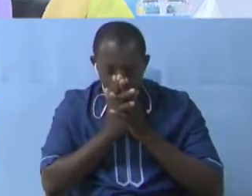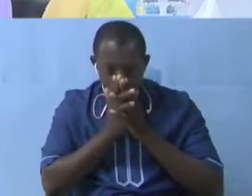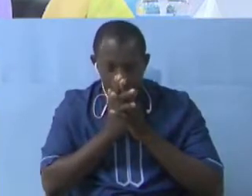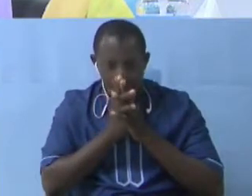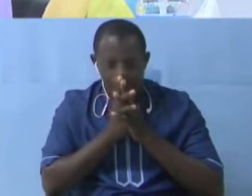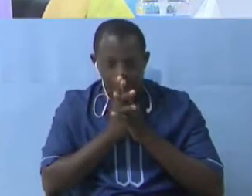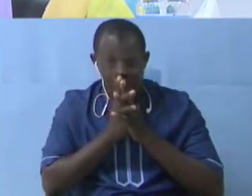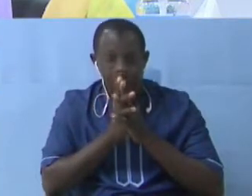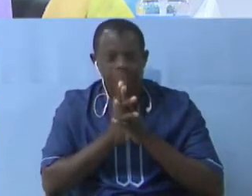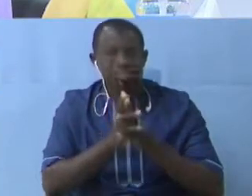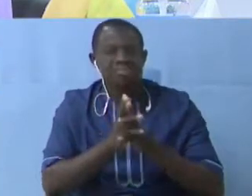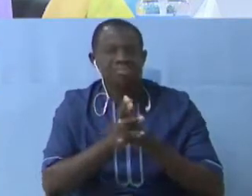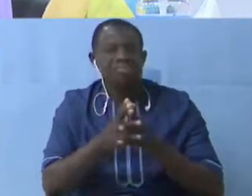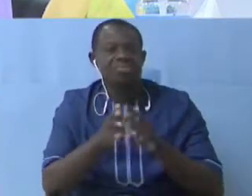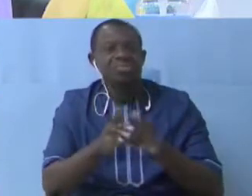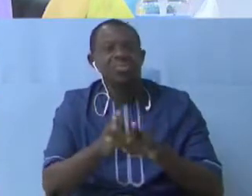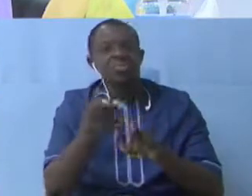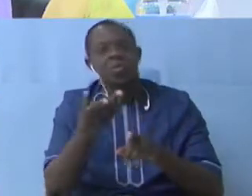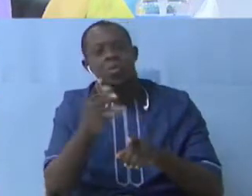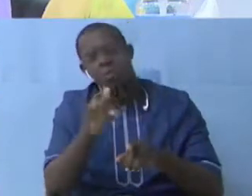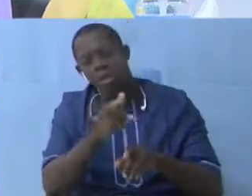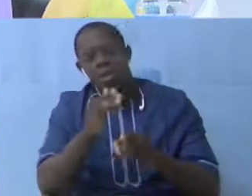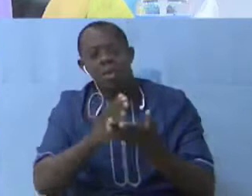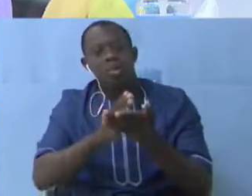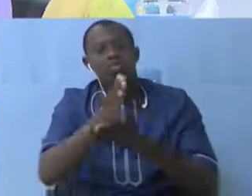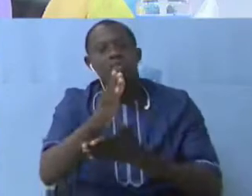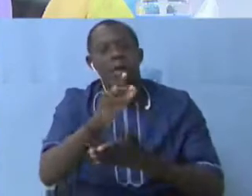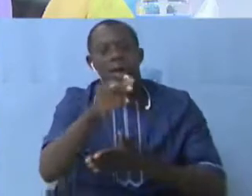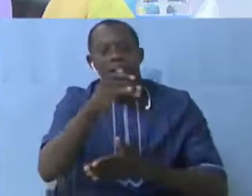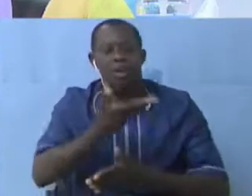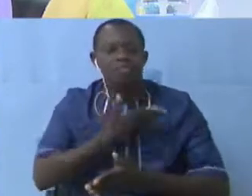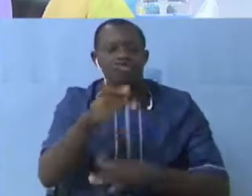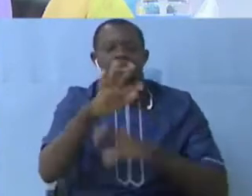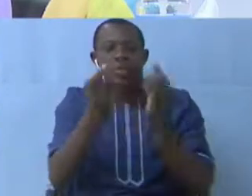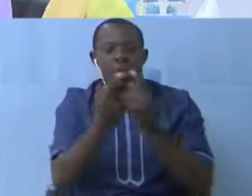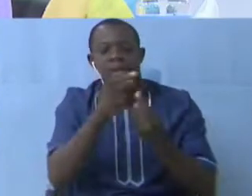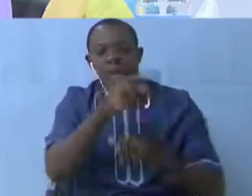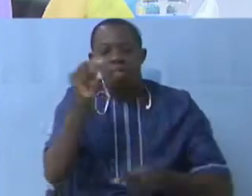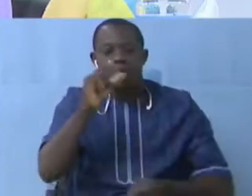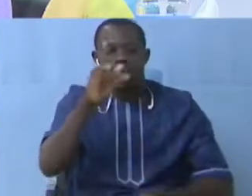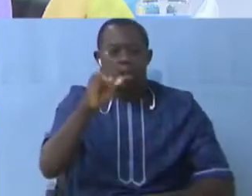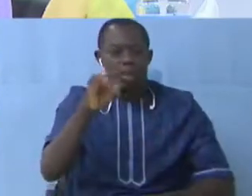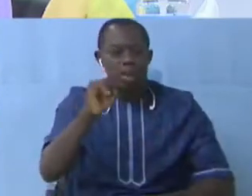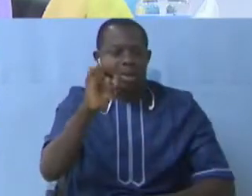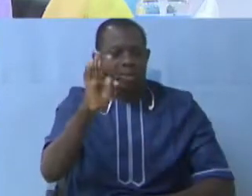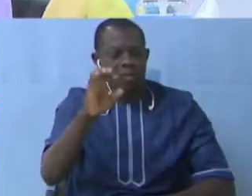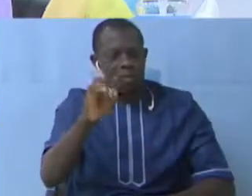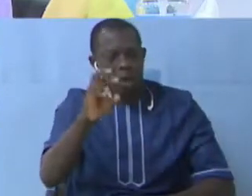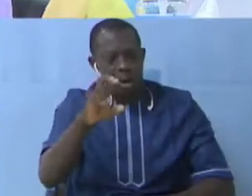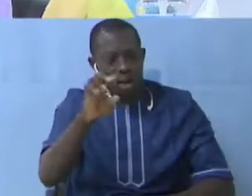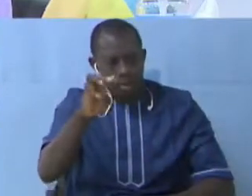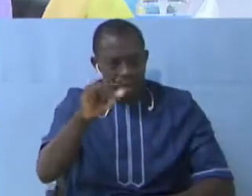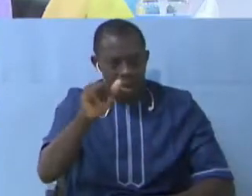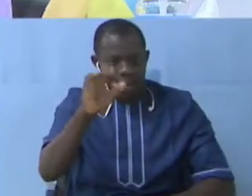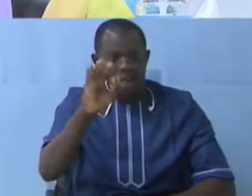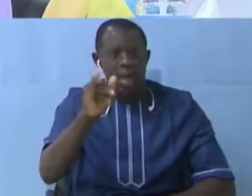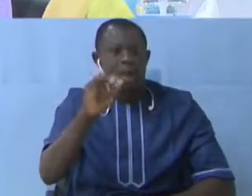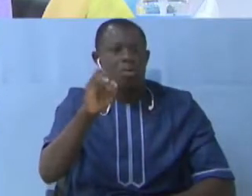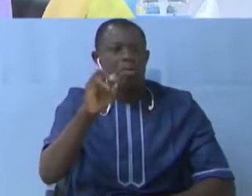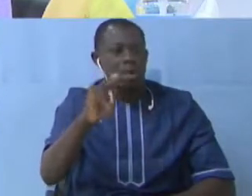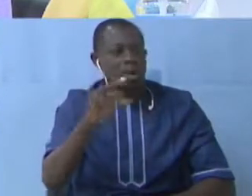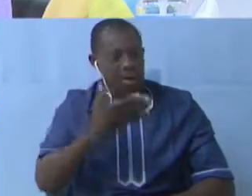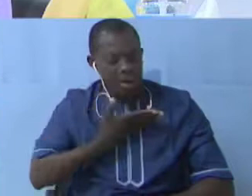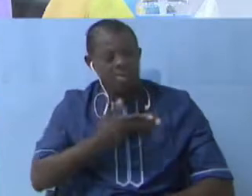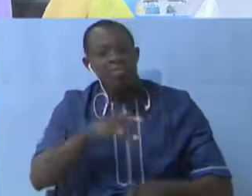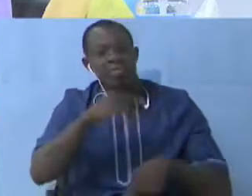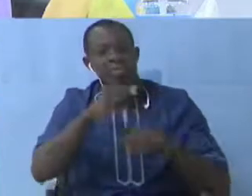Either through through defamation. jaarale ko nag xëy na ci loi boo xam ne nii wax loo xam ne nii dafa